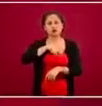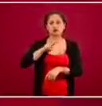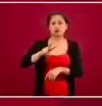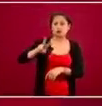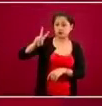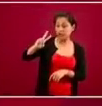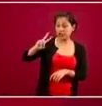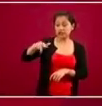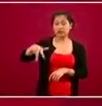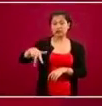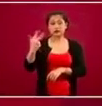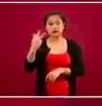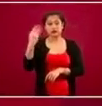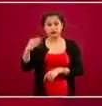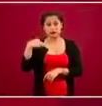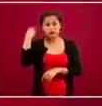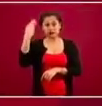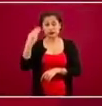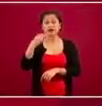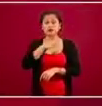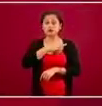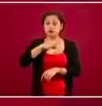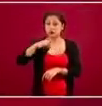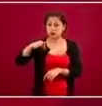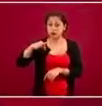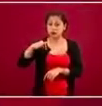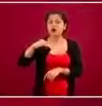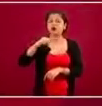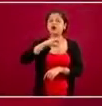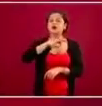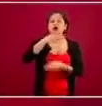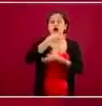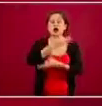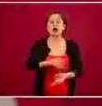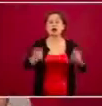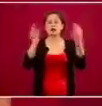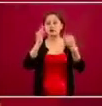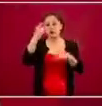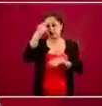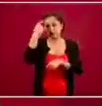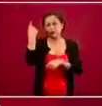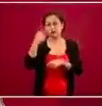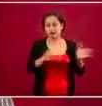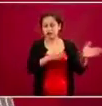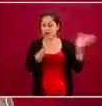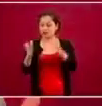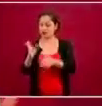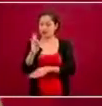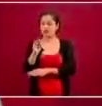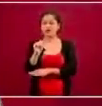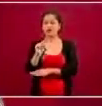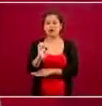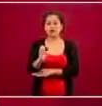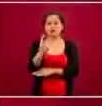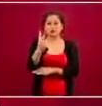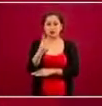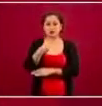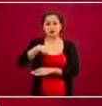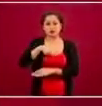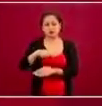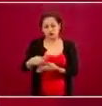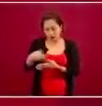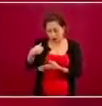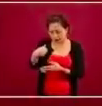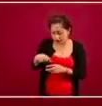Nobody has enough resources to keep this system of closely tracking each of them. So when we saw it fit, in